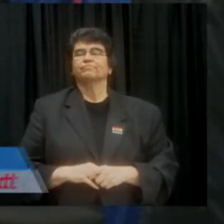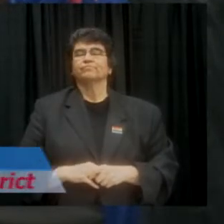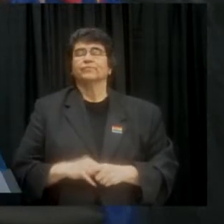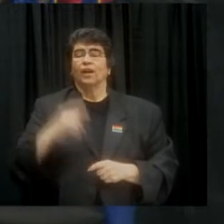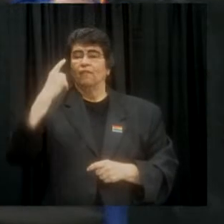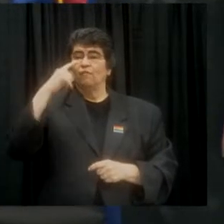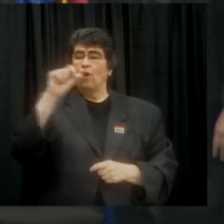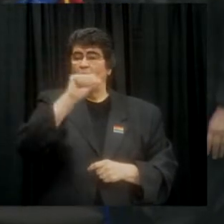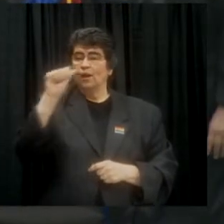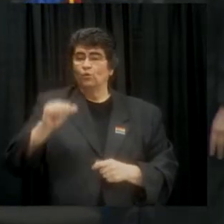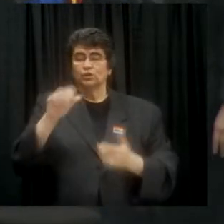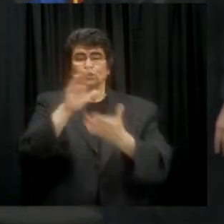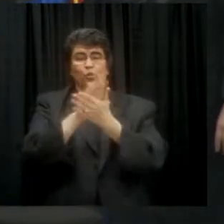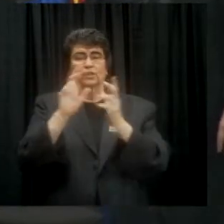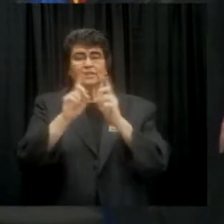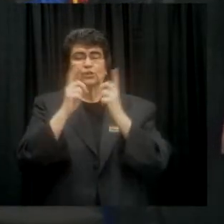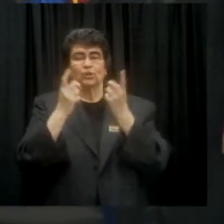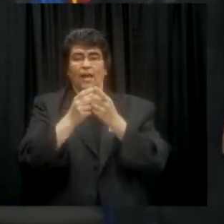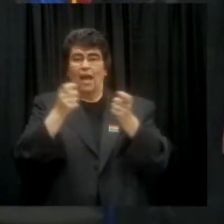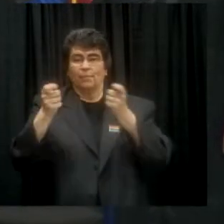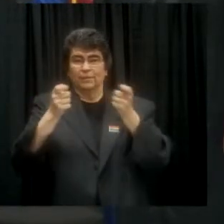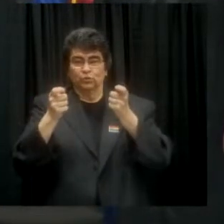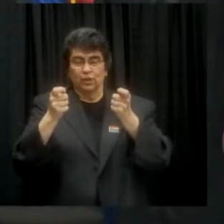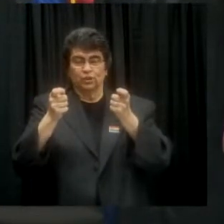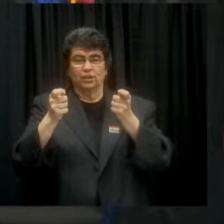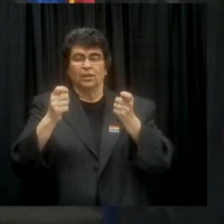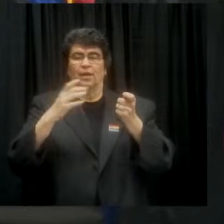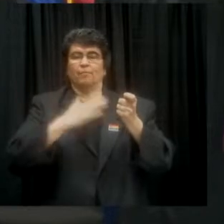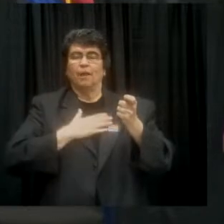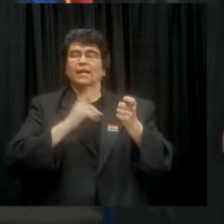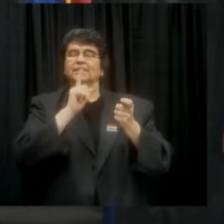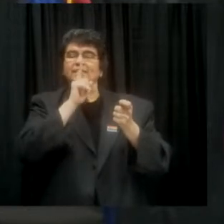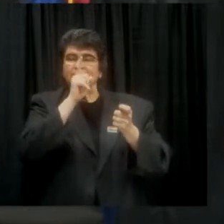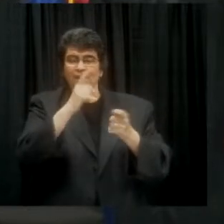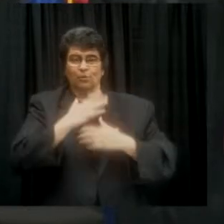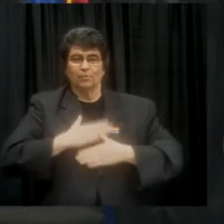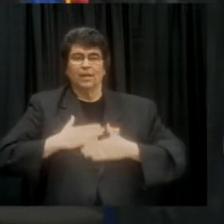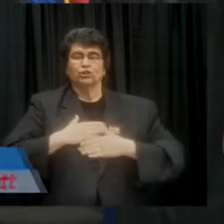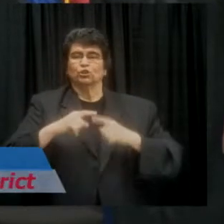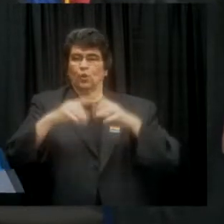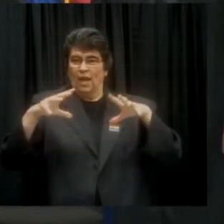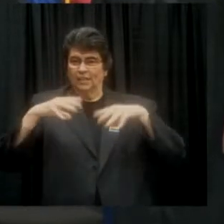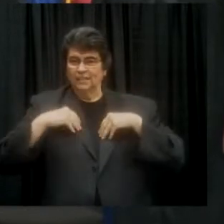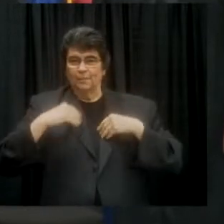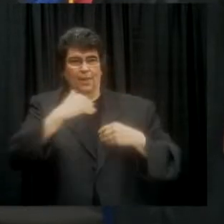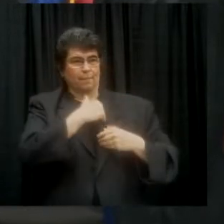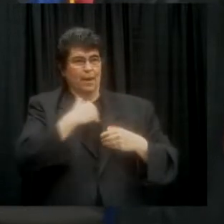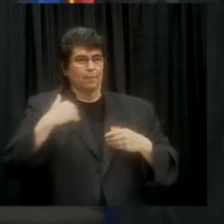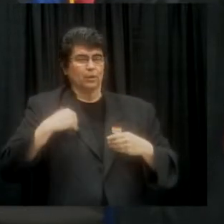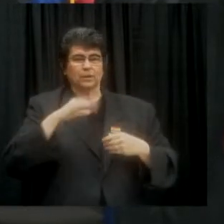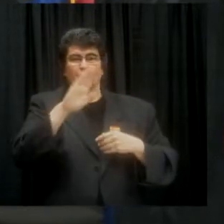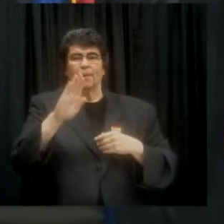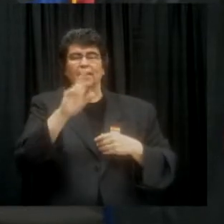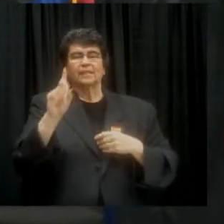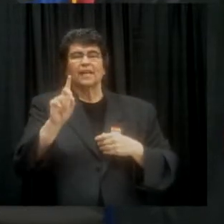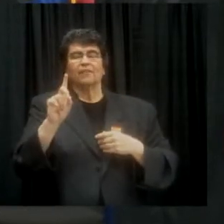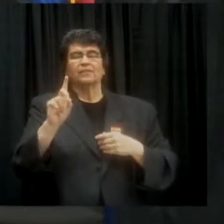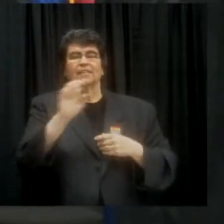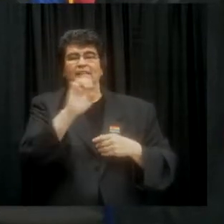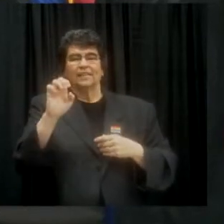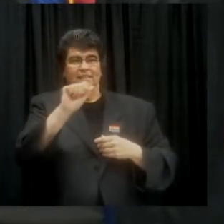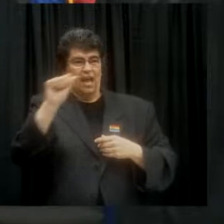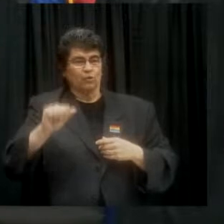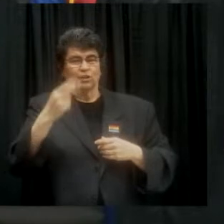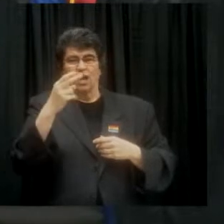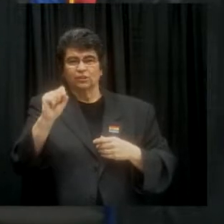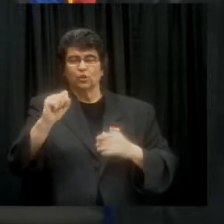On behalf of the Anchorage School District Administration, it is my sincere pleasure to accept the members of Bettye Davis East Anchorage High